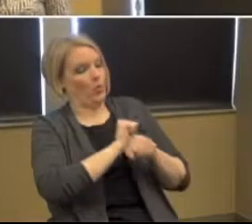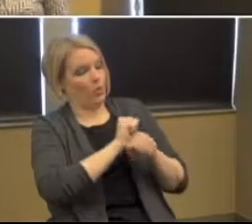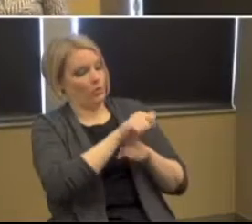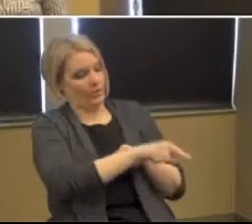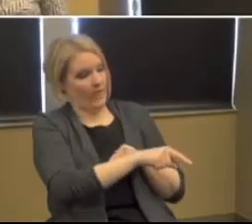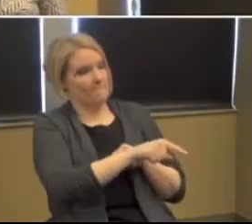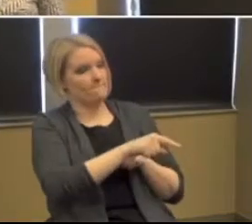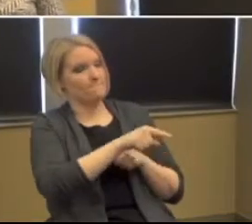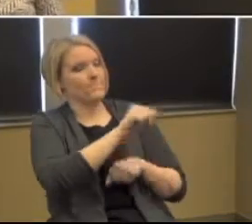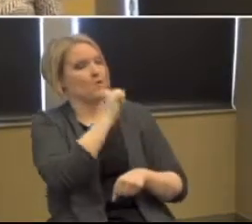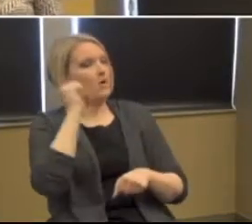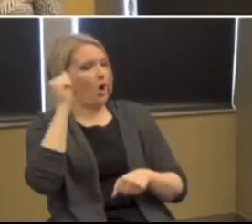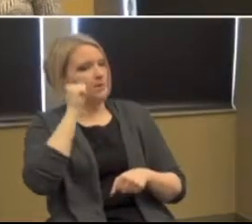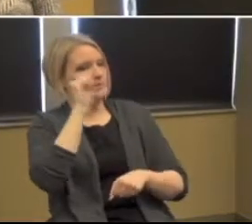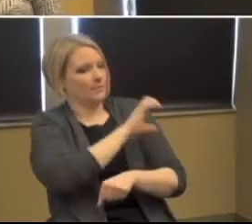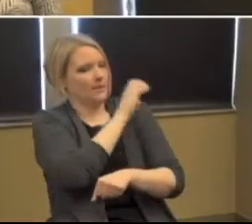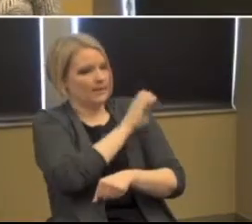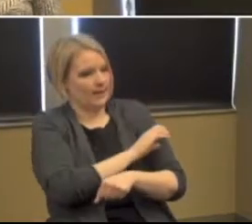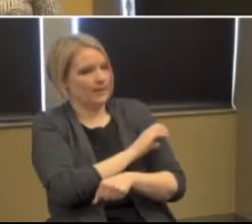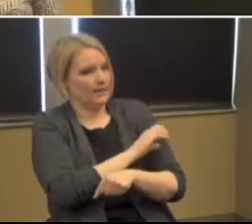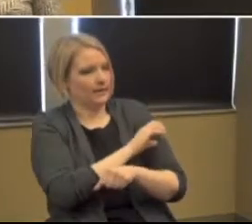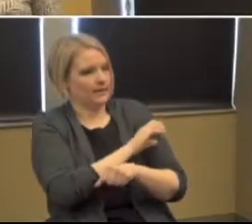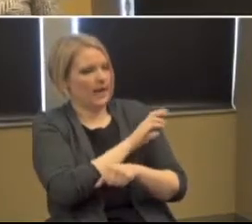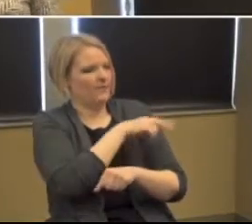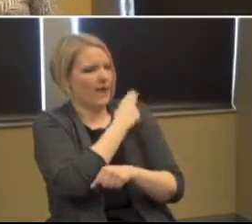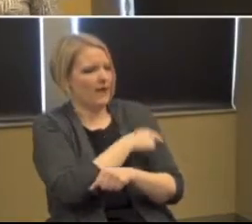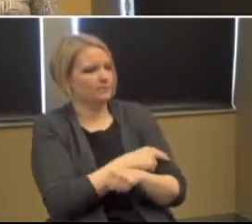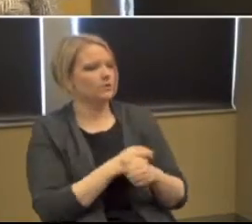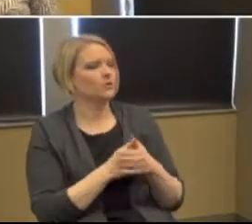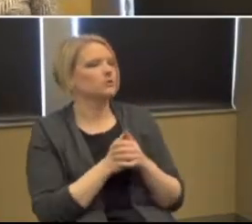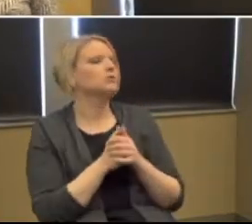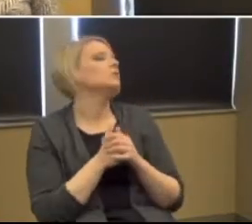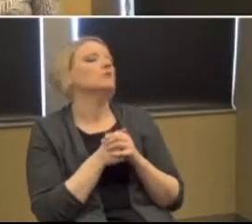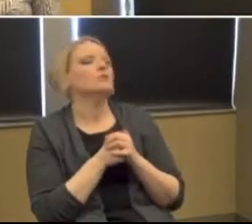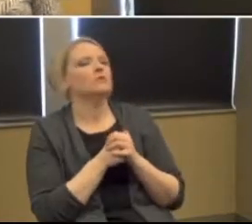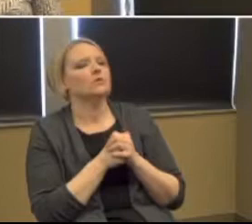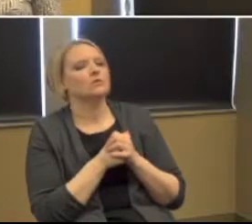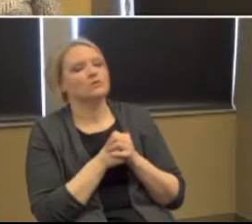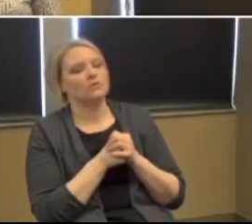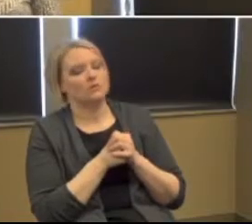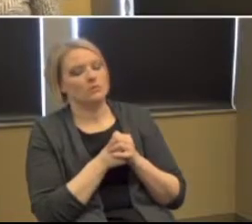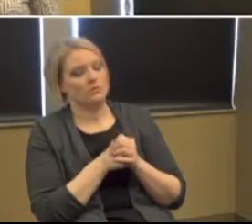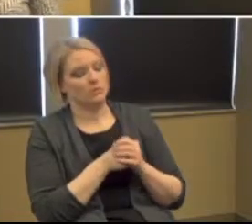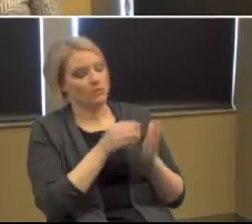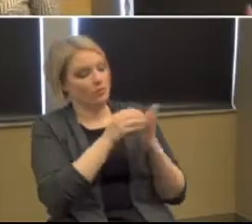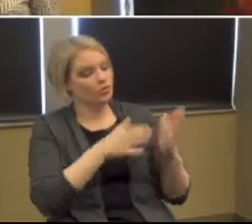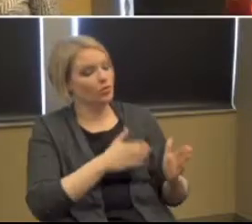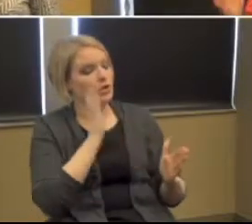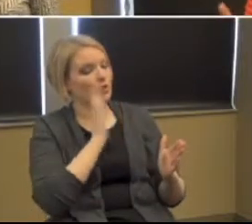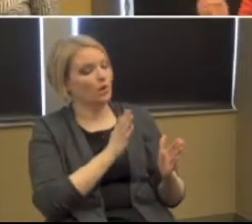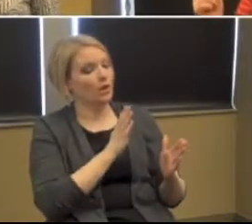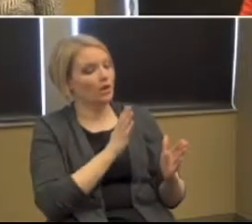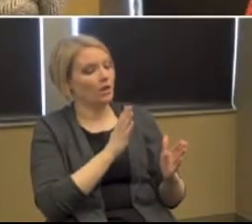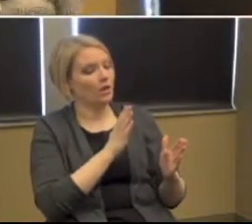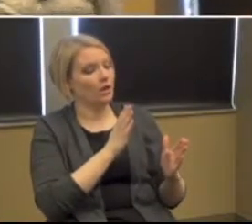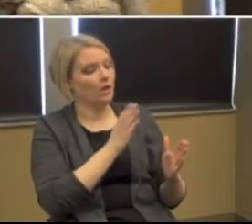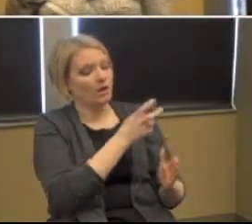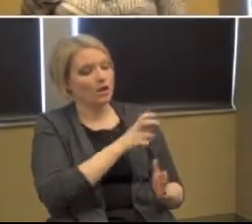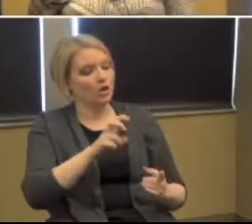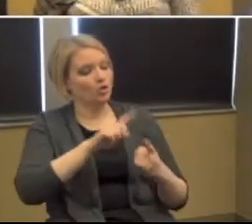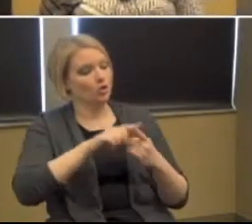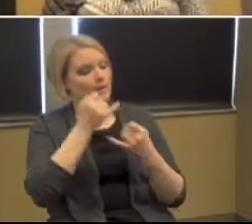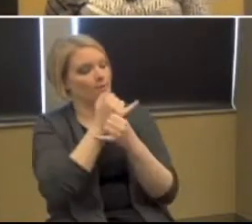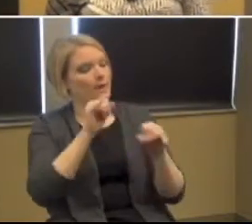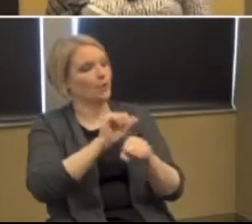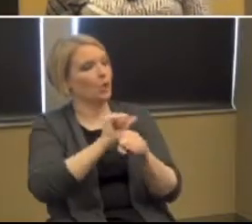clinic at Cincinnati Children's Hospital. And he would always go to his independent work system and sit down,